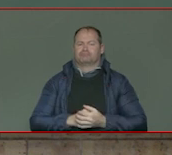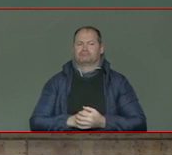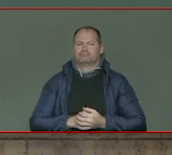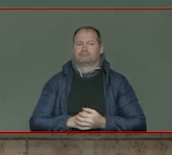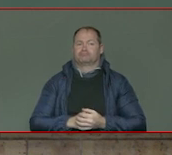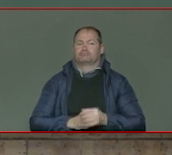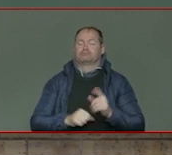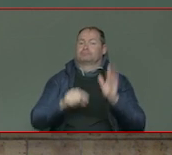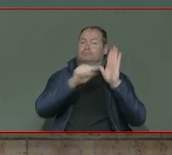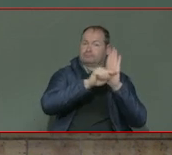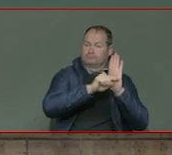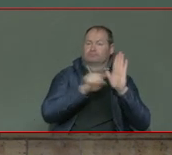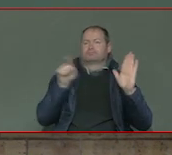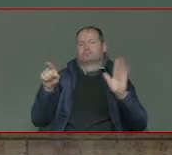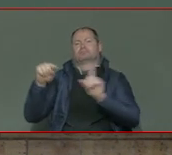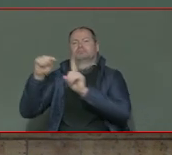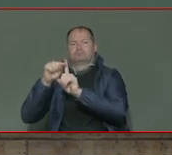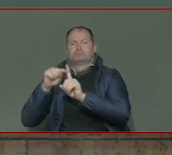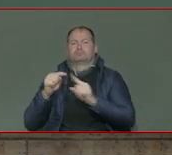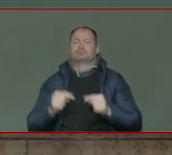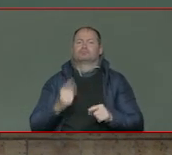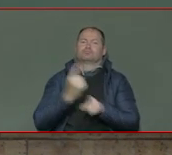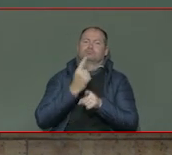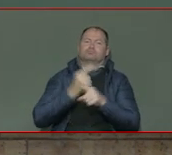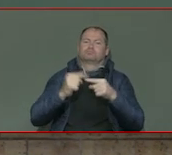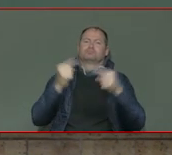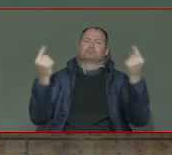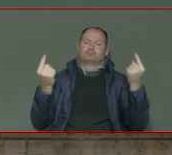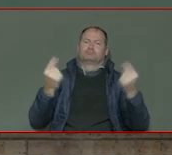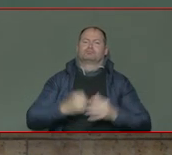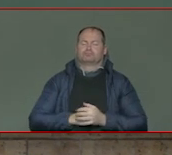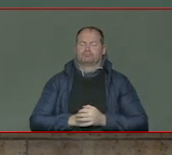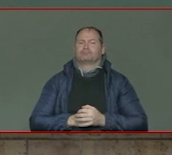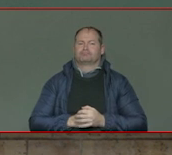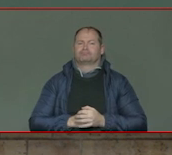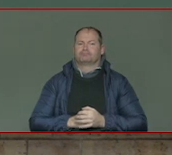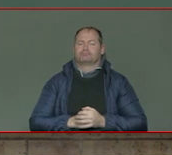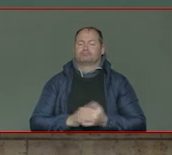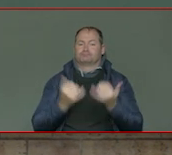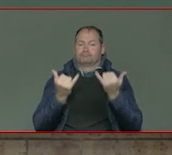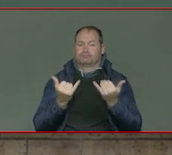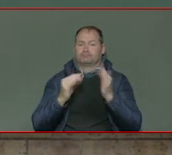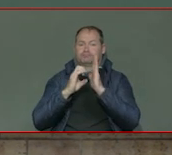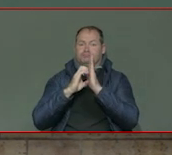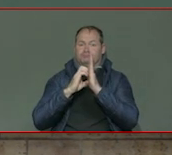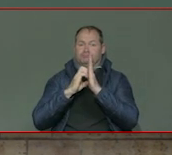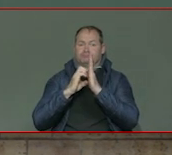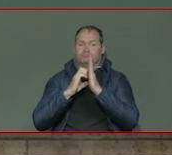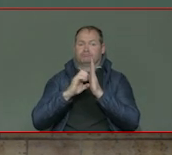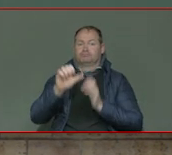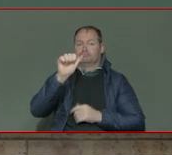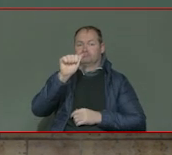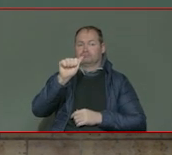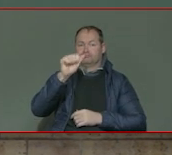If this is a negative, this will be a positive. Is that clear? Right. So people, in this case, if we look at a cubed plus